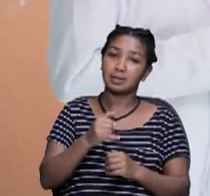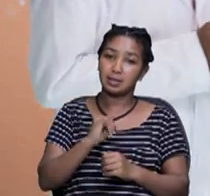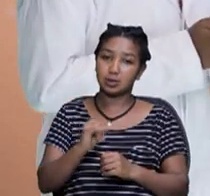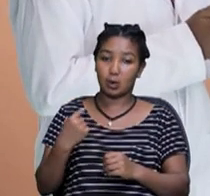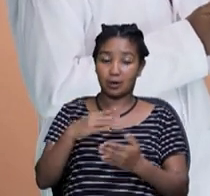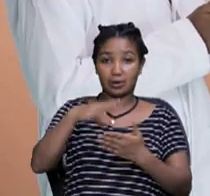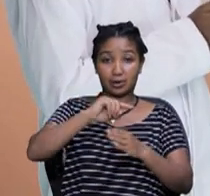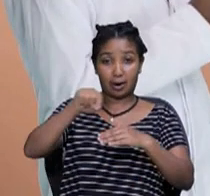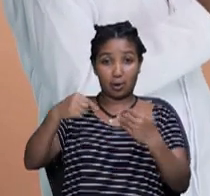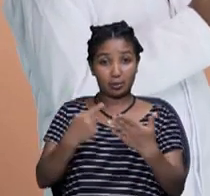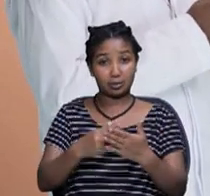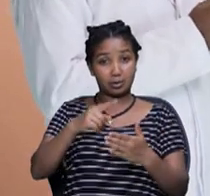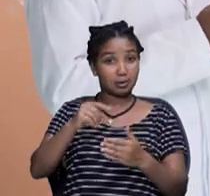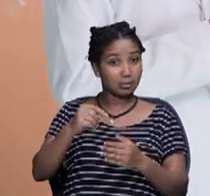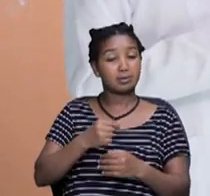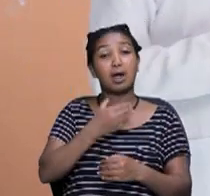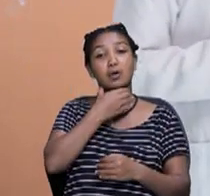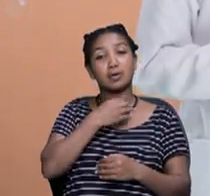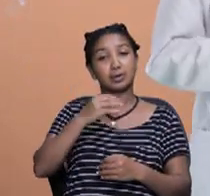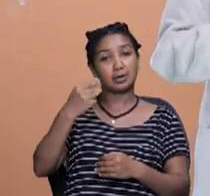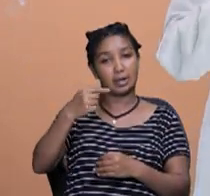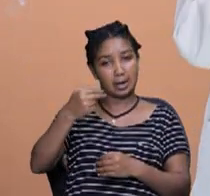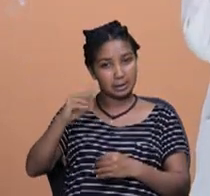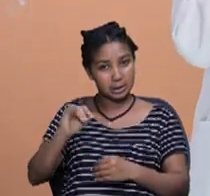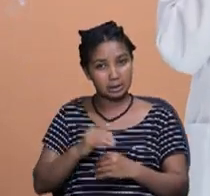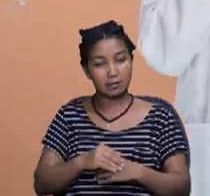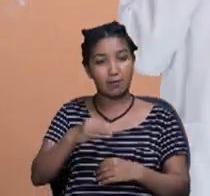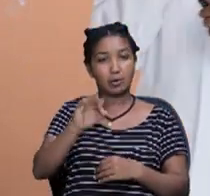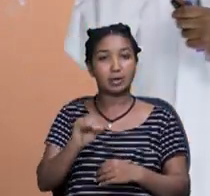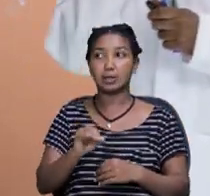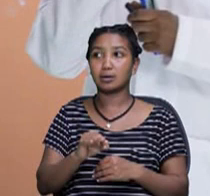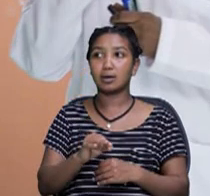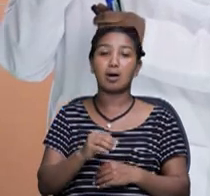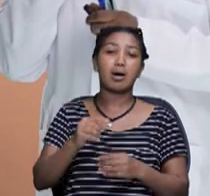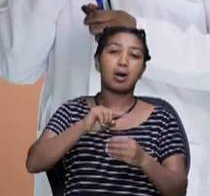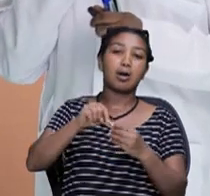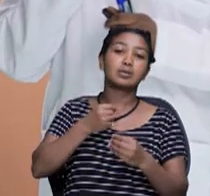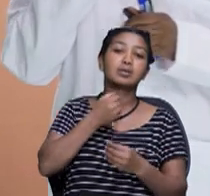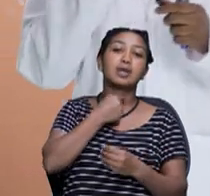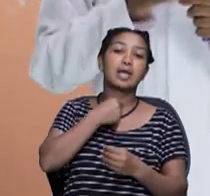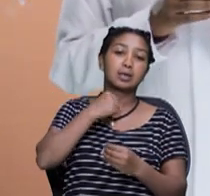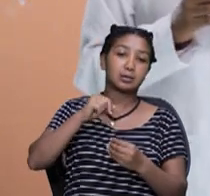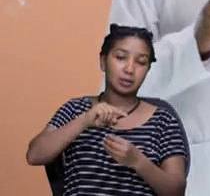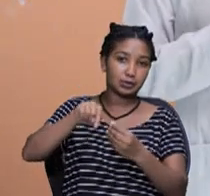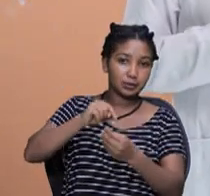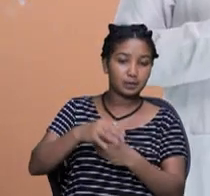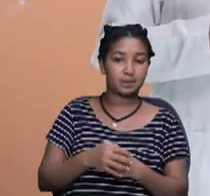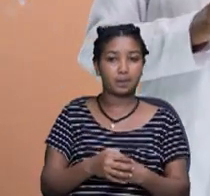other, we have learned about thyroid glands. Thyroid gland found in the neck